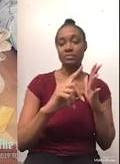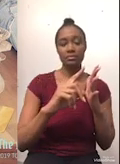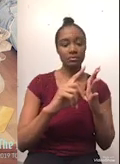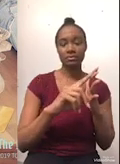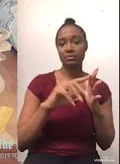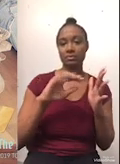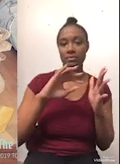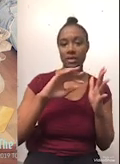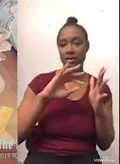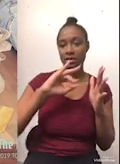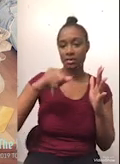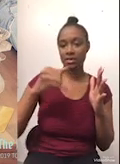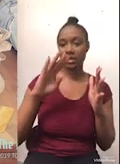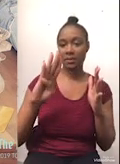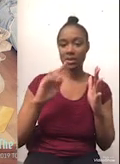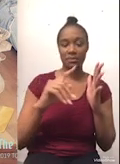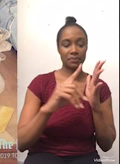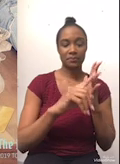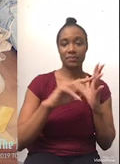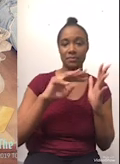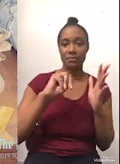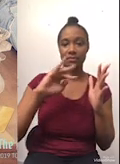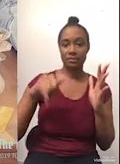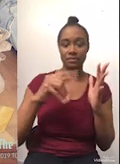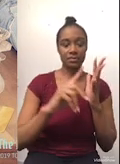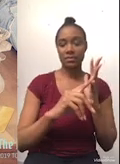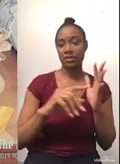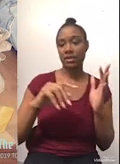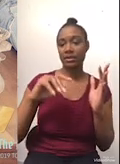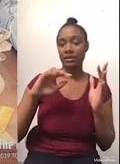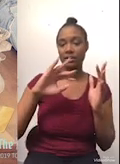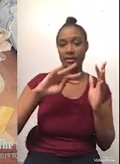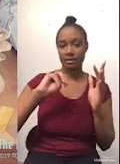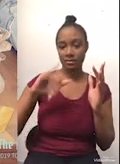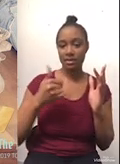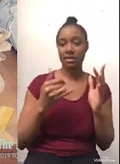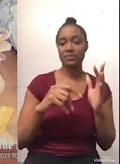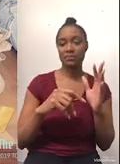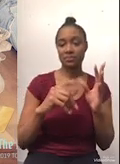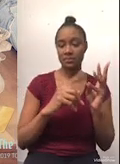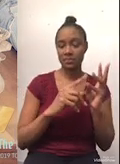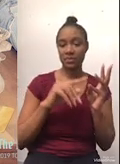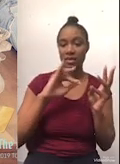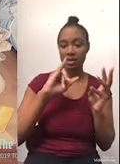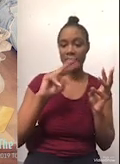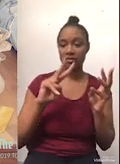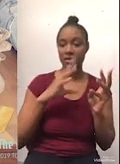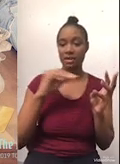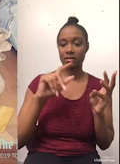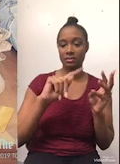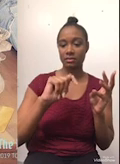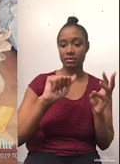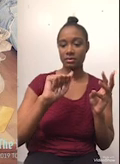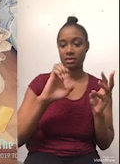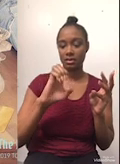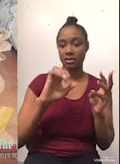Michael Jackson. Sunyeol, IU and Taeyang are overseas artists. I admire Sia and Adriana